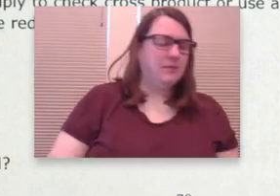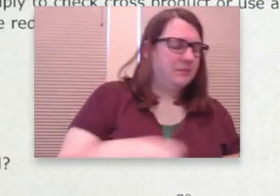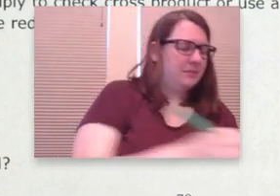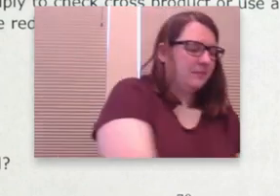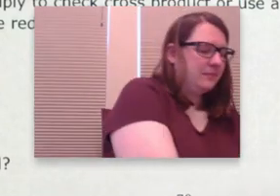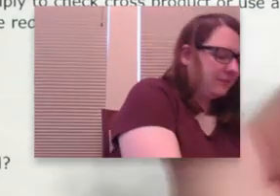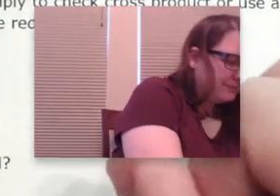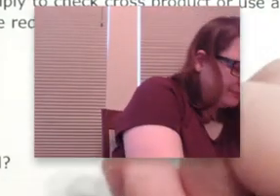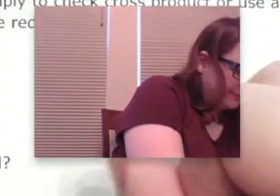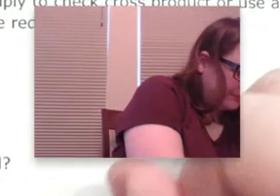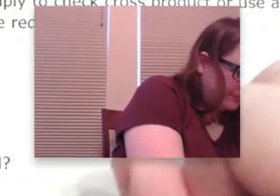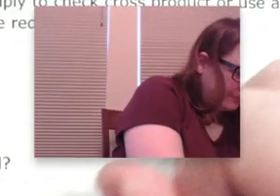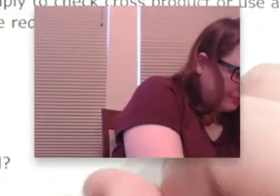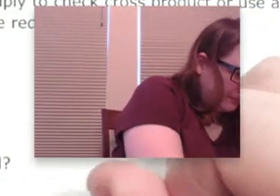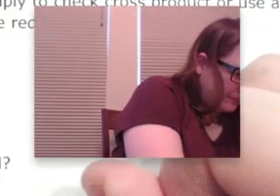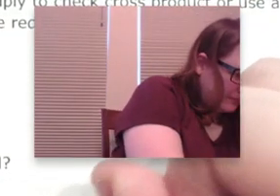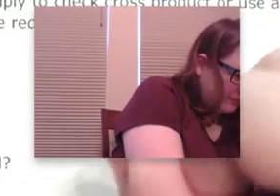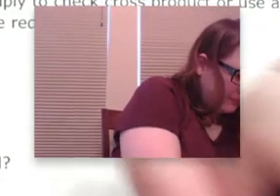10.